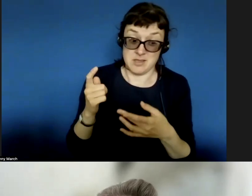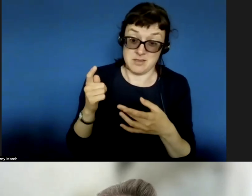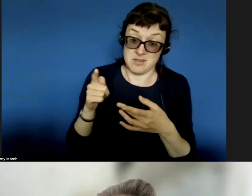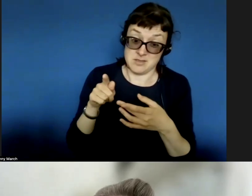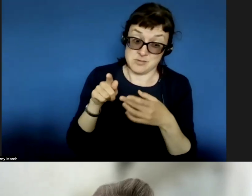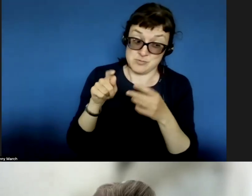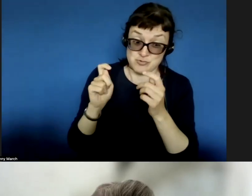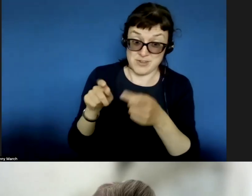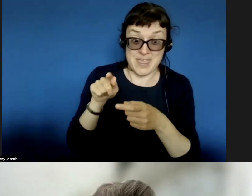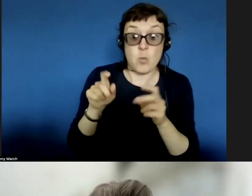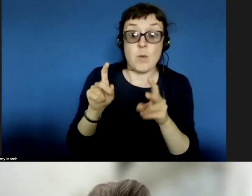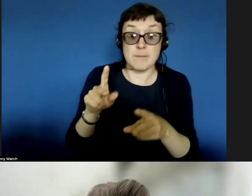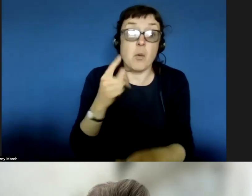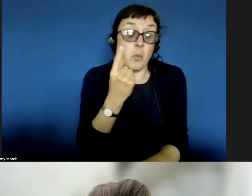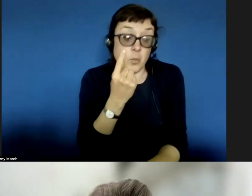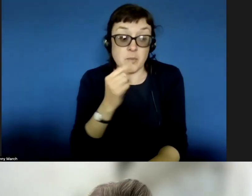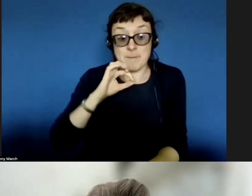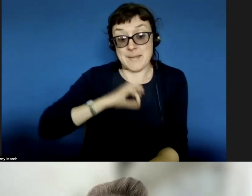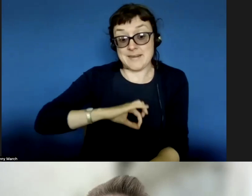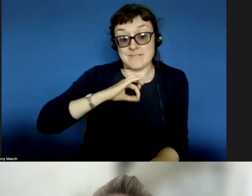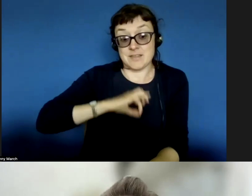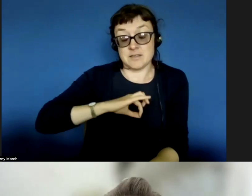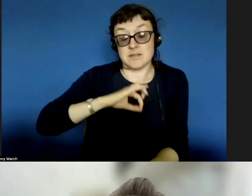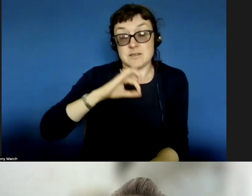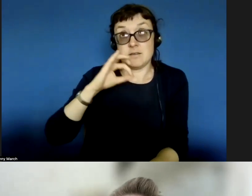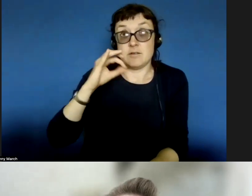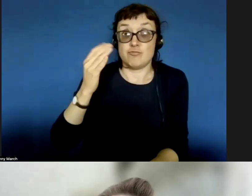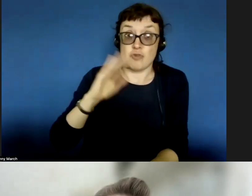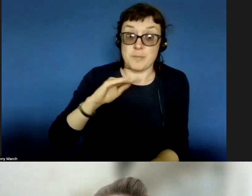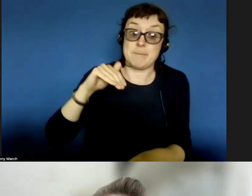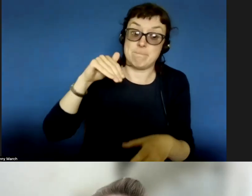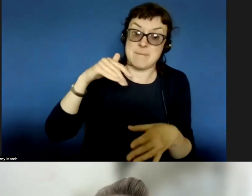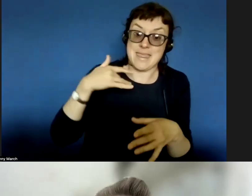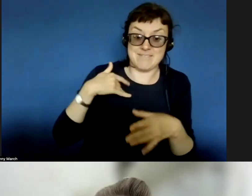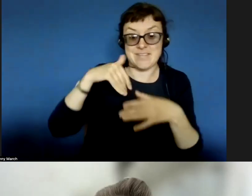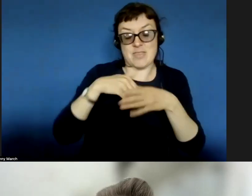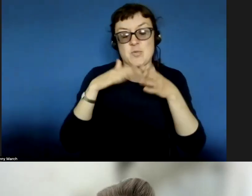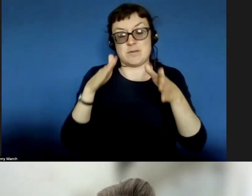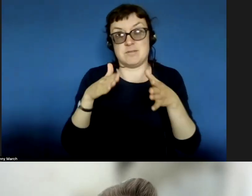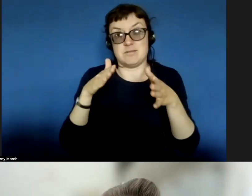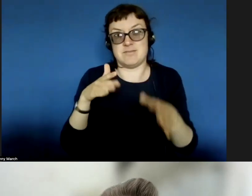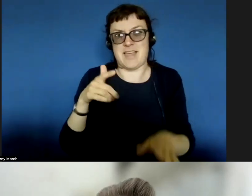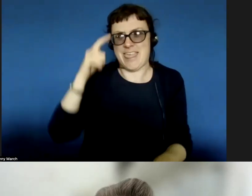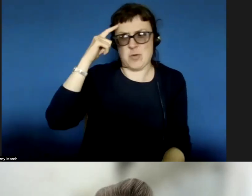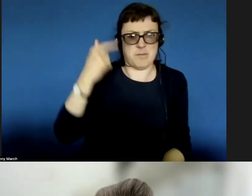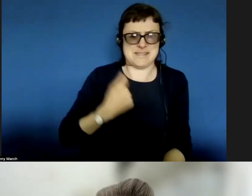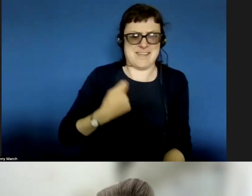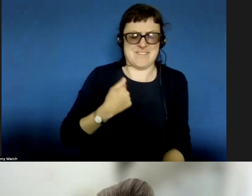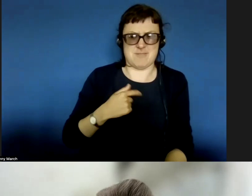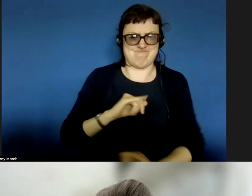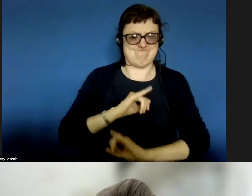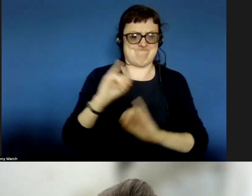also benefited from being in the asylum. And because I was I'm very sort of